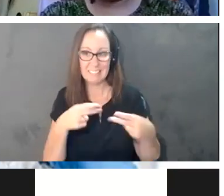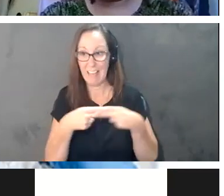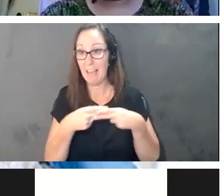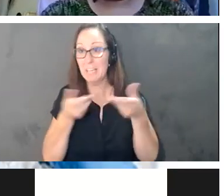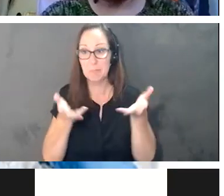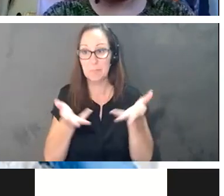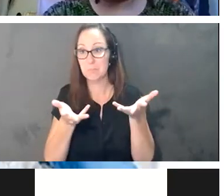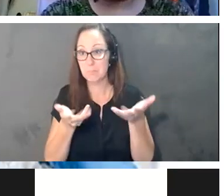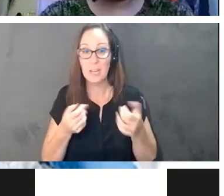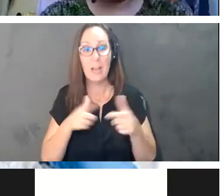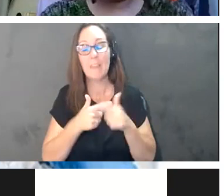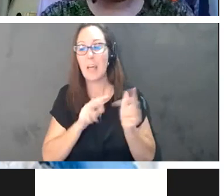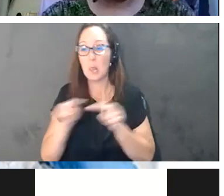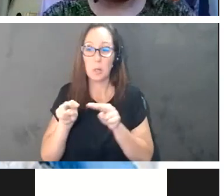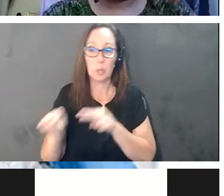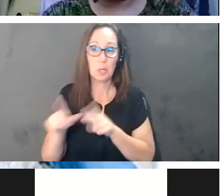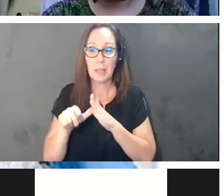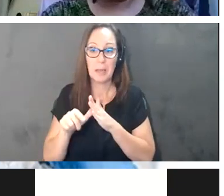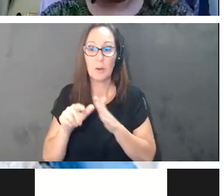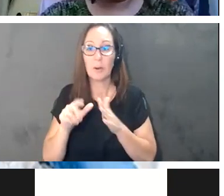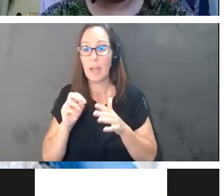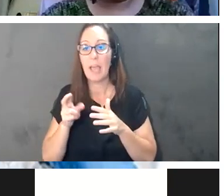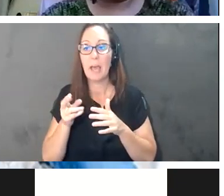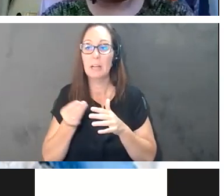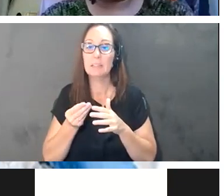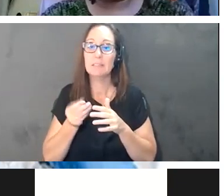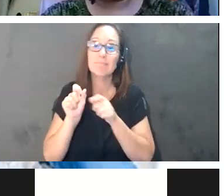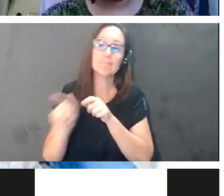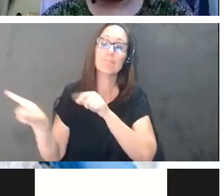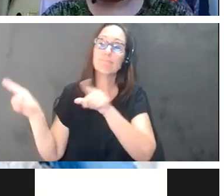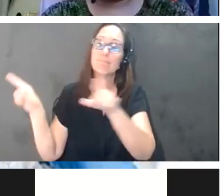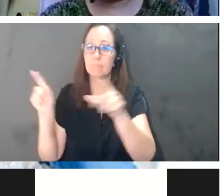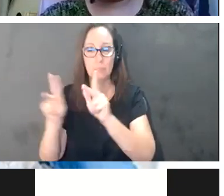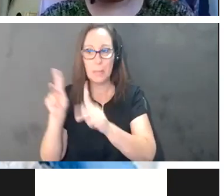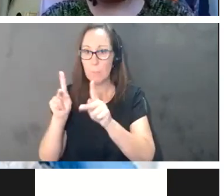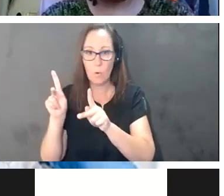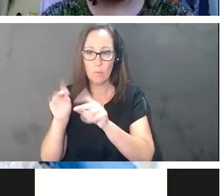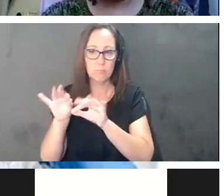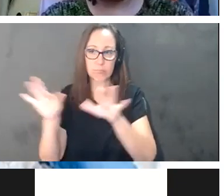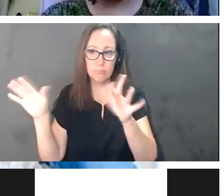and then you can refer back to this later as well as pass this on to your networks.